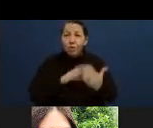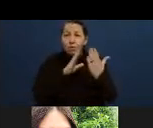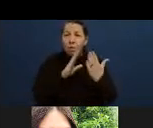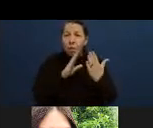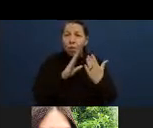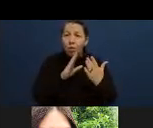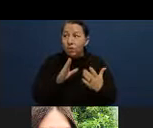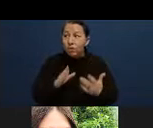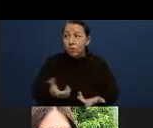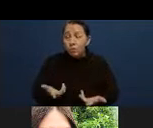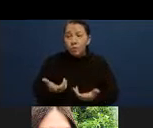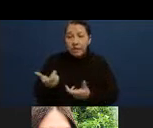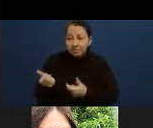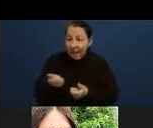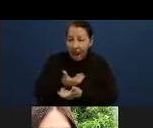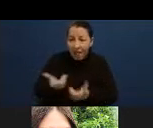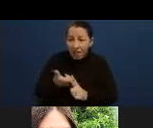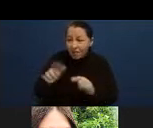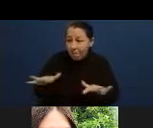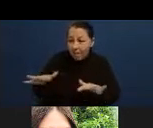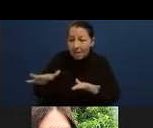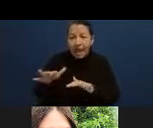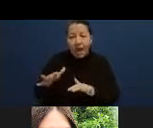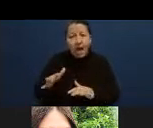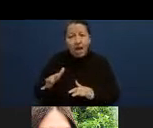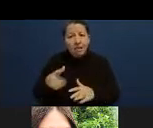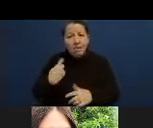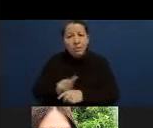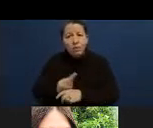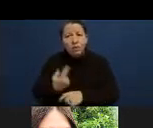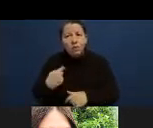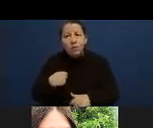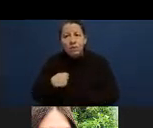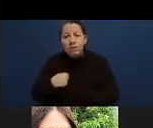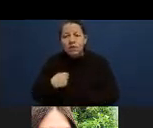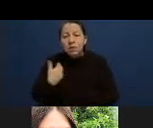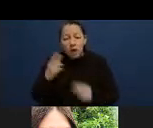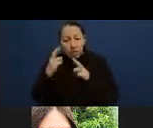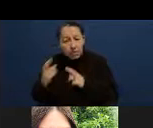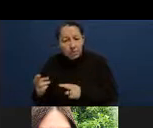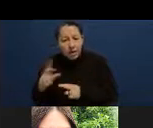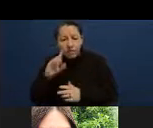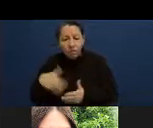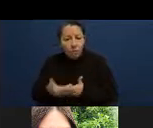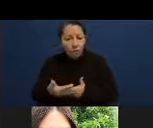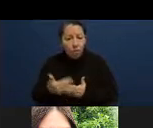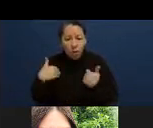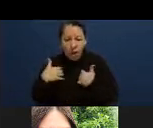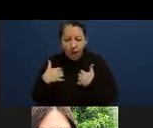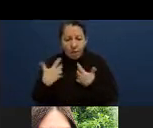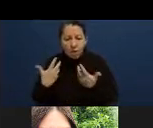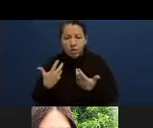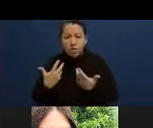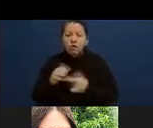We respect and we connect to the land and the water. We have respect for all animals. We practice